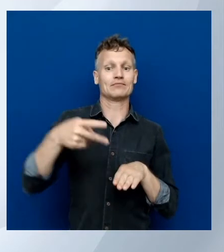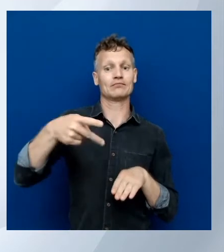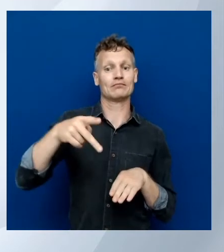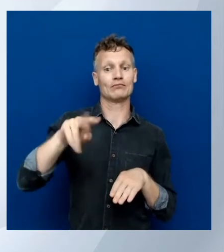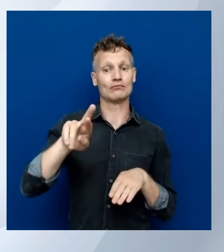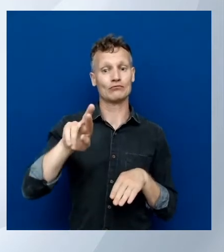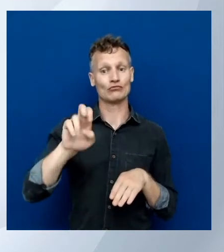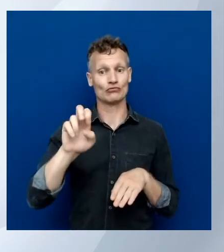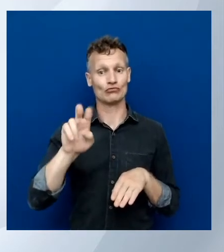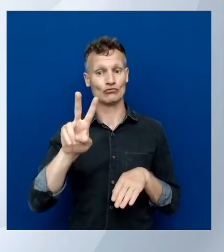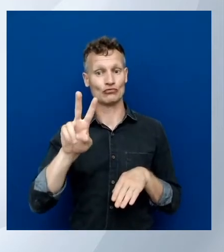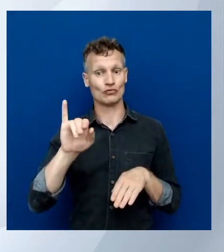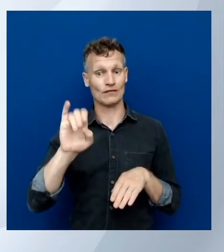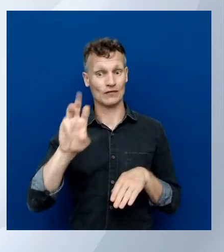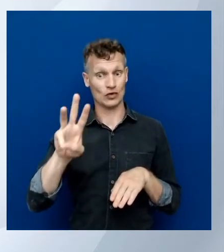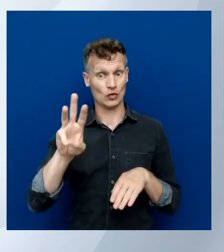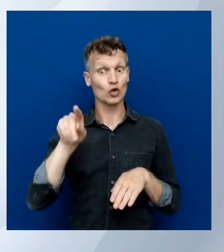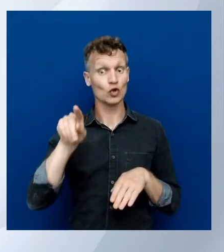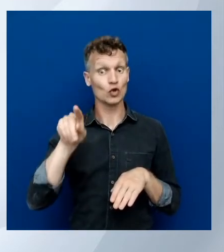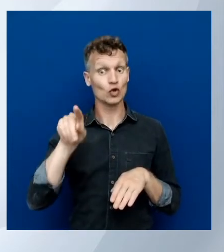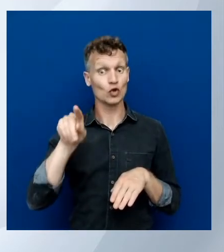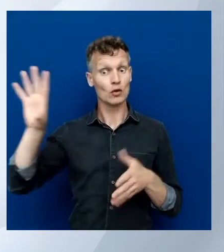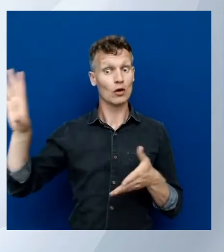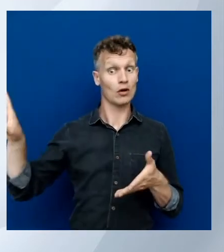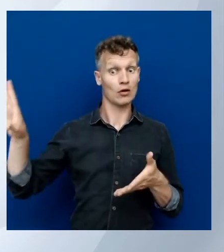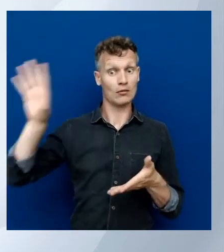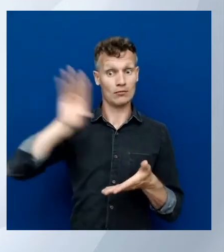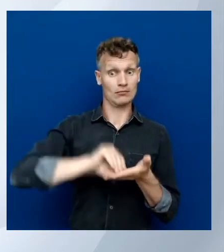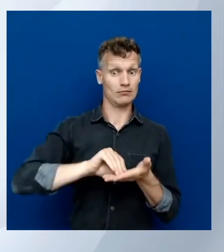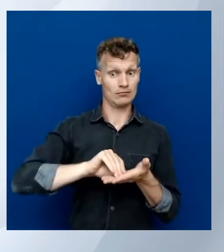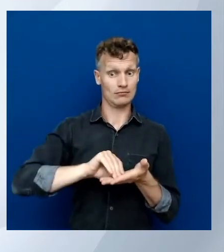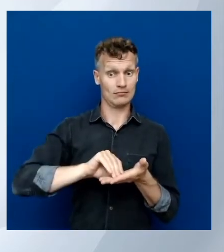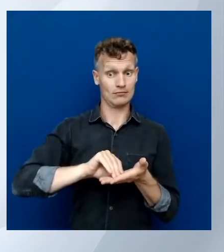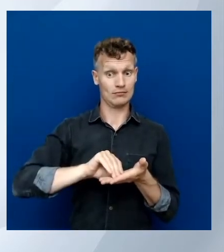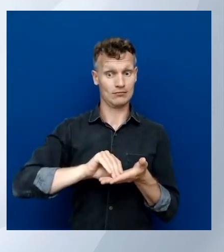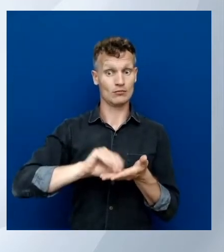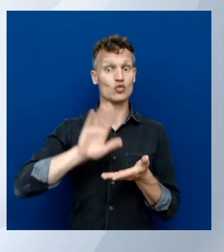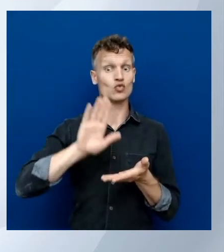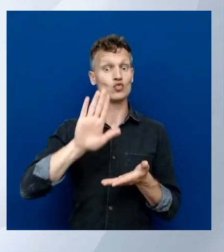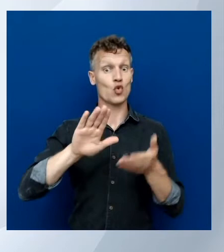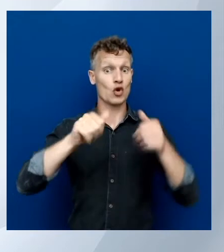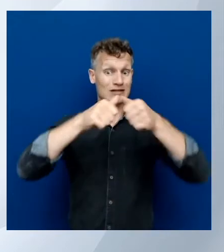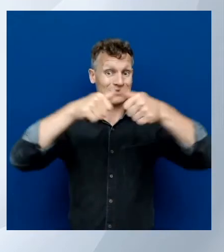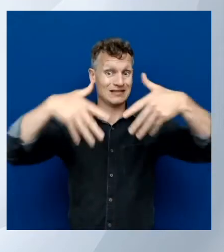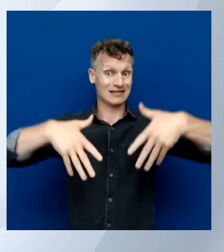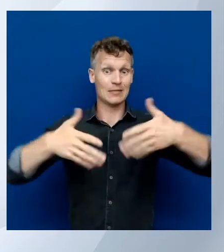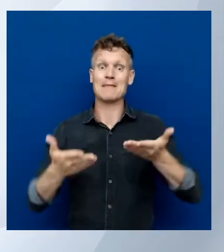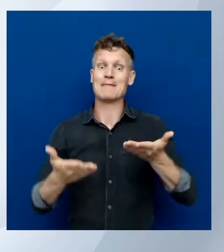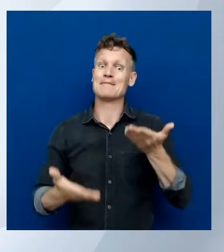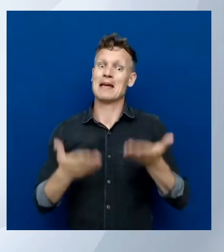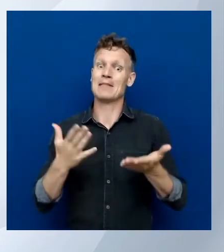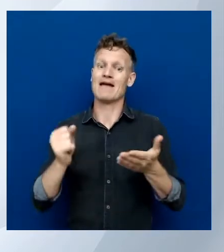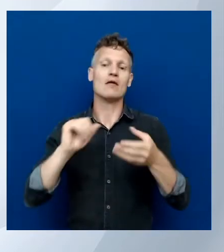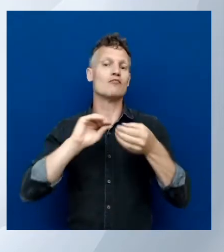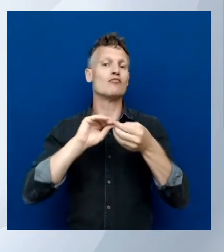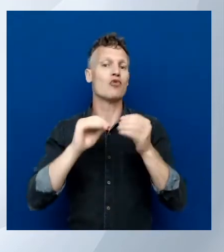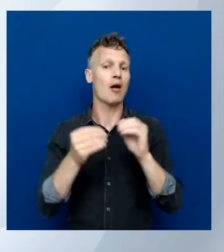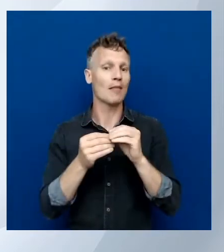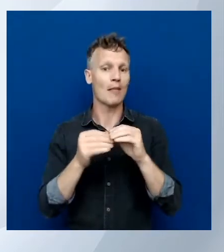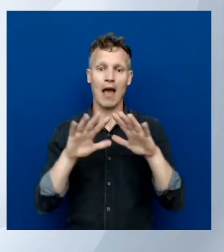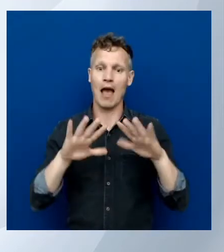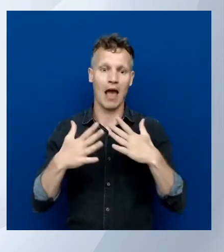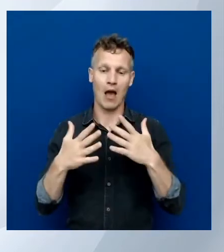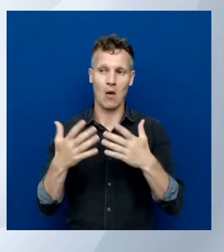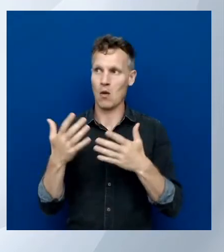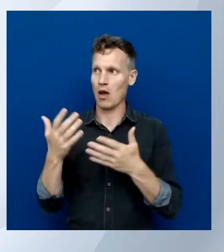systems, you might have an issue with support. So check that before you get going. It's also a